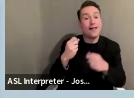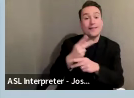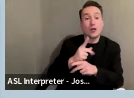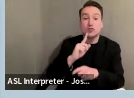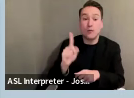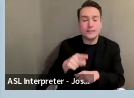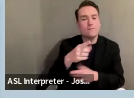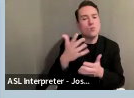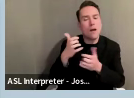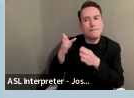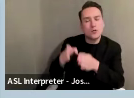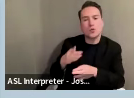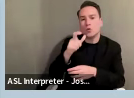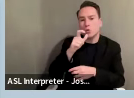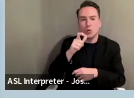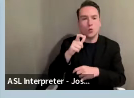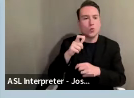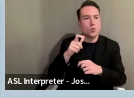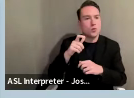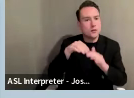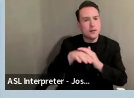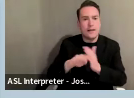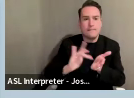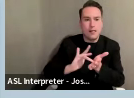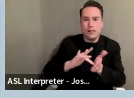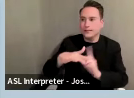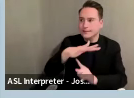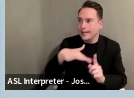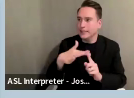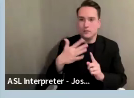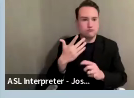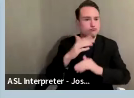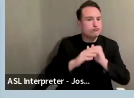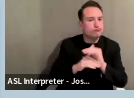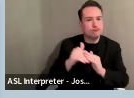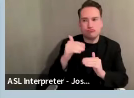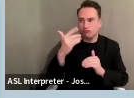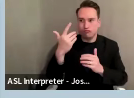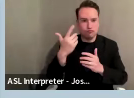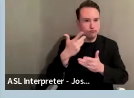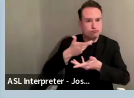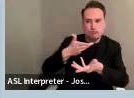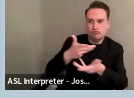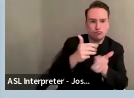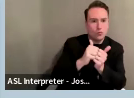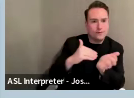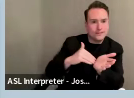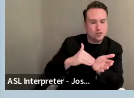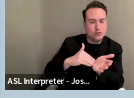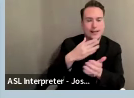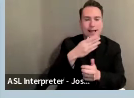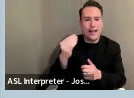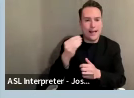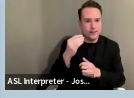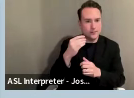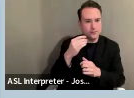in that medical setting in a hospital, making sure that physicians are doing what you would want them to do and are not doing things that you would